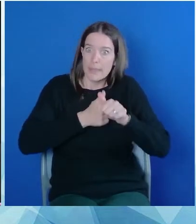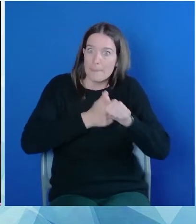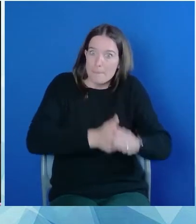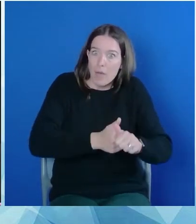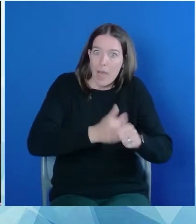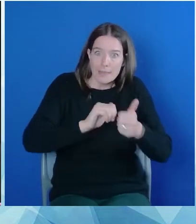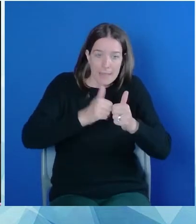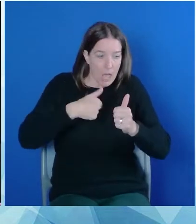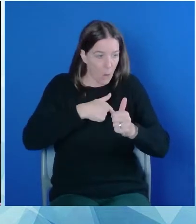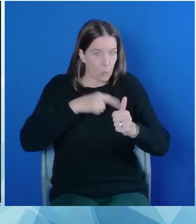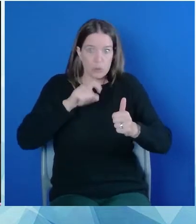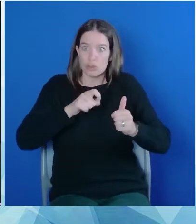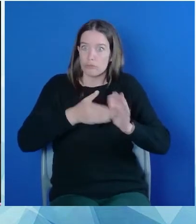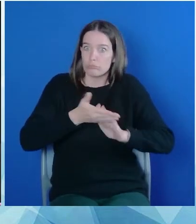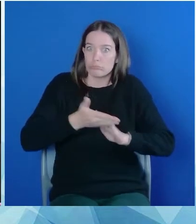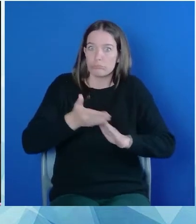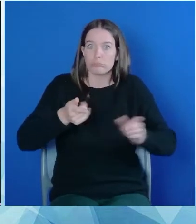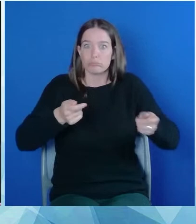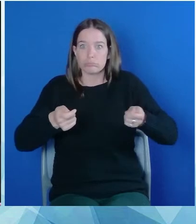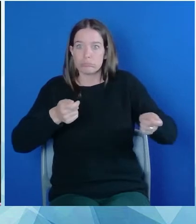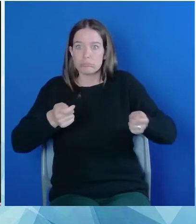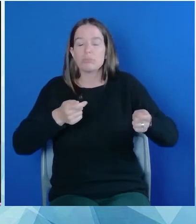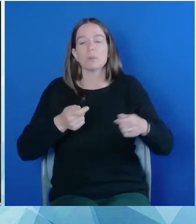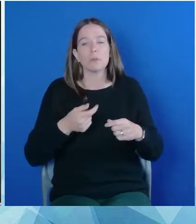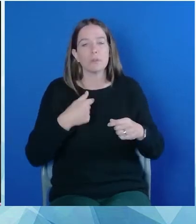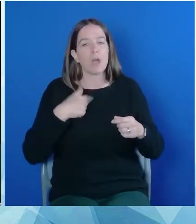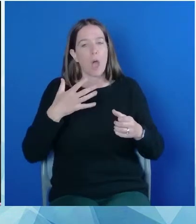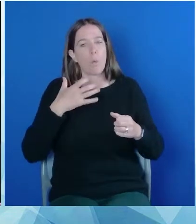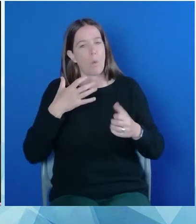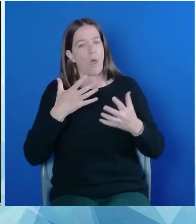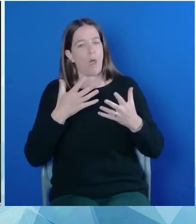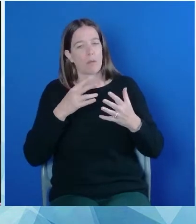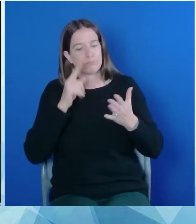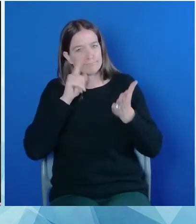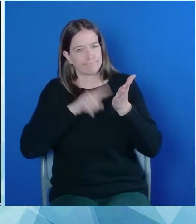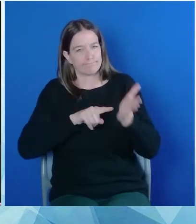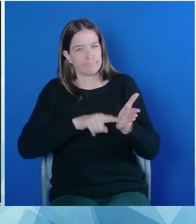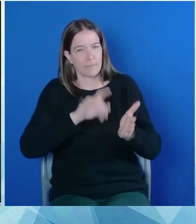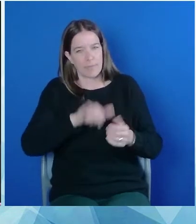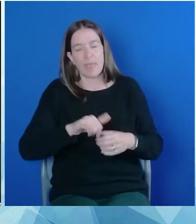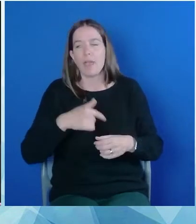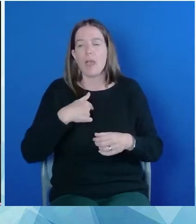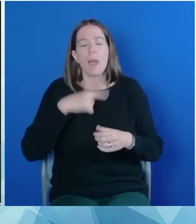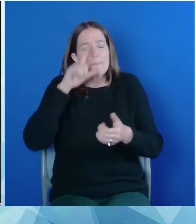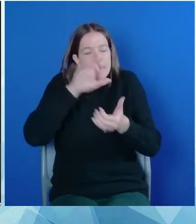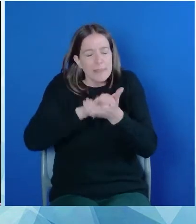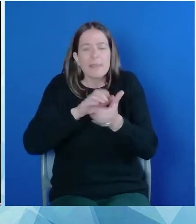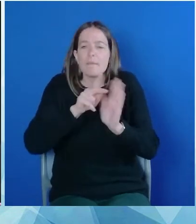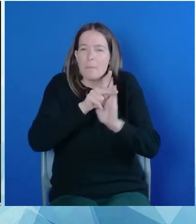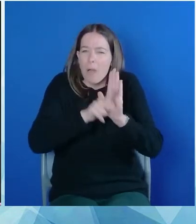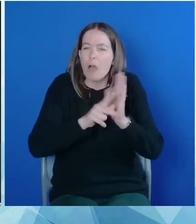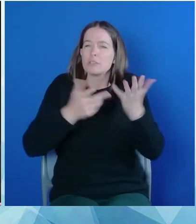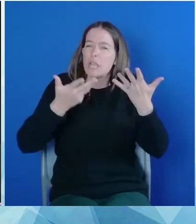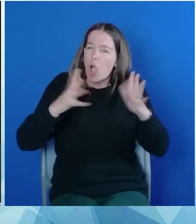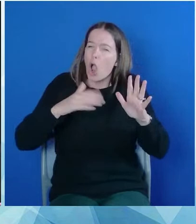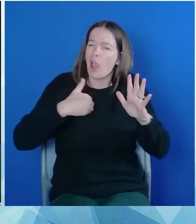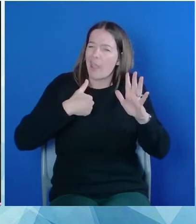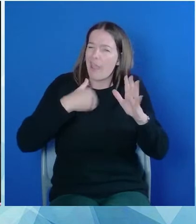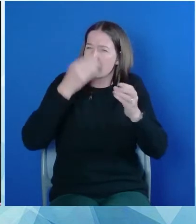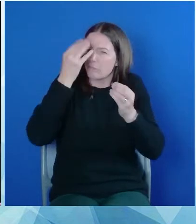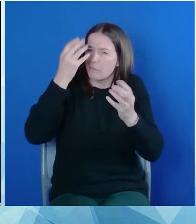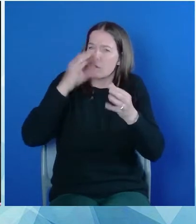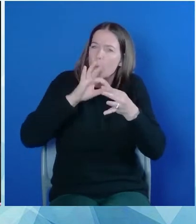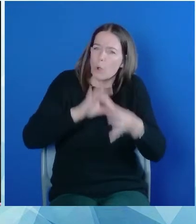to look all that. I do believe that there are things in policy regarding ethics and self-evaluation, but we are not currently following